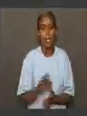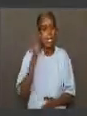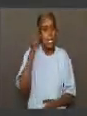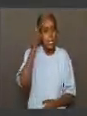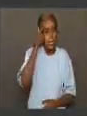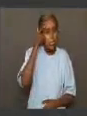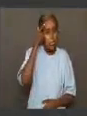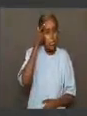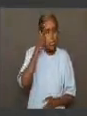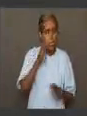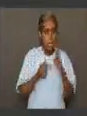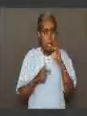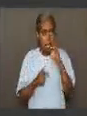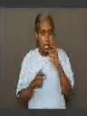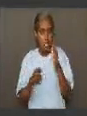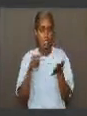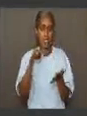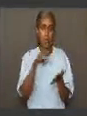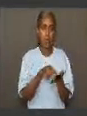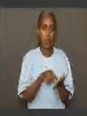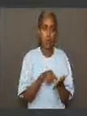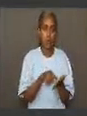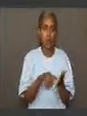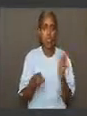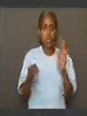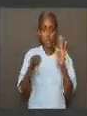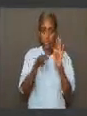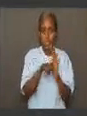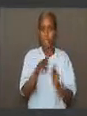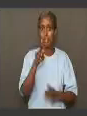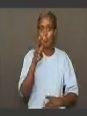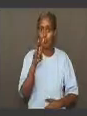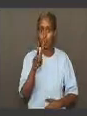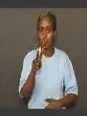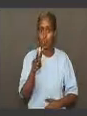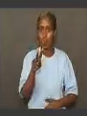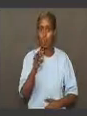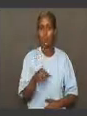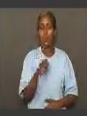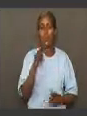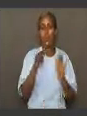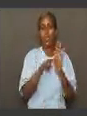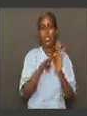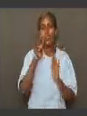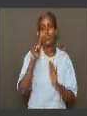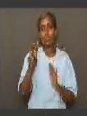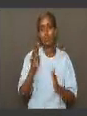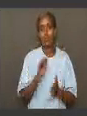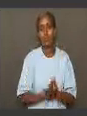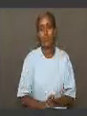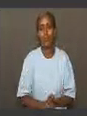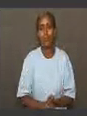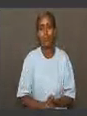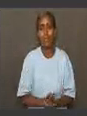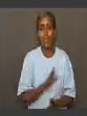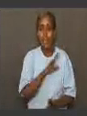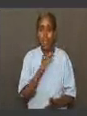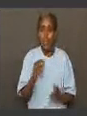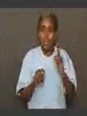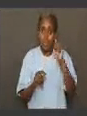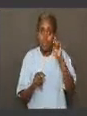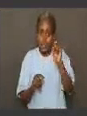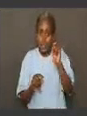Suppose that R is a point at -2, -2, and